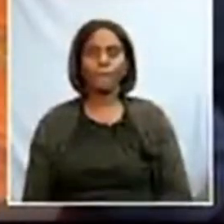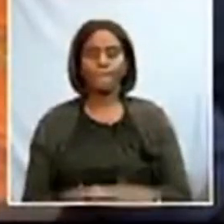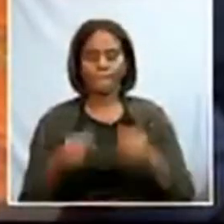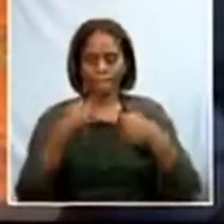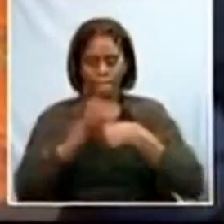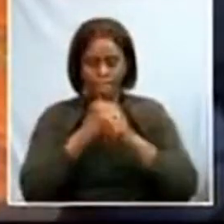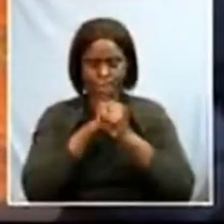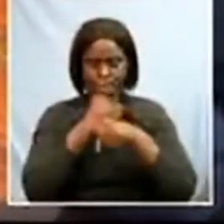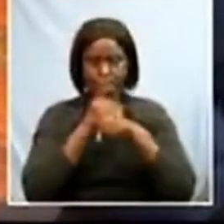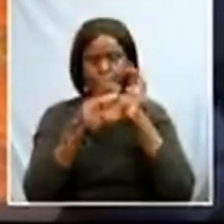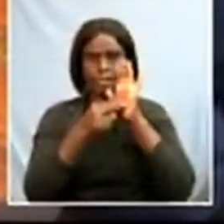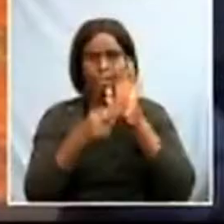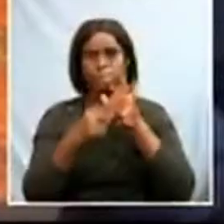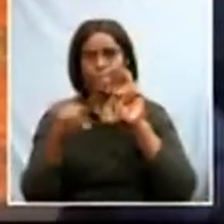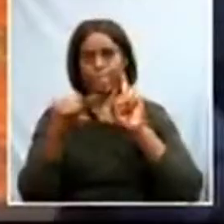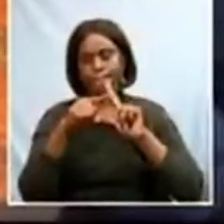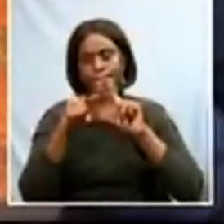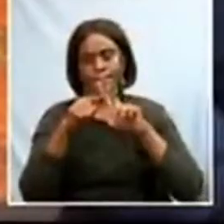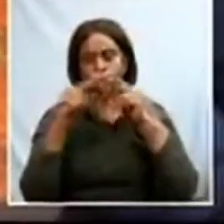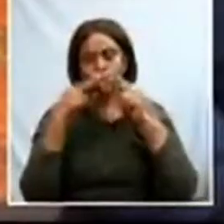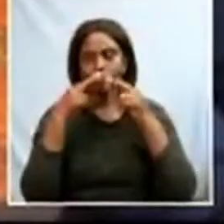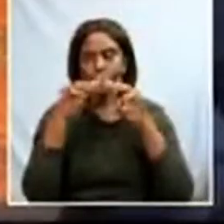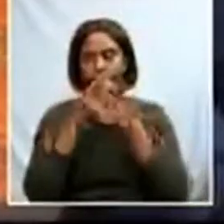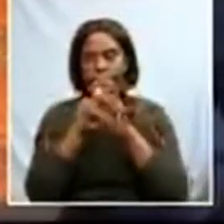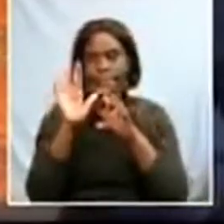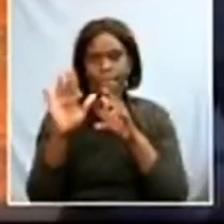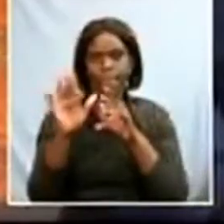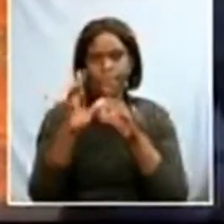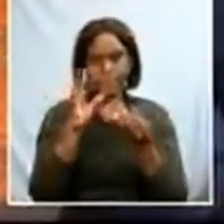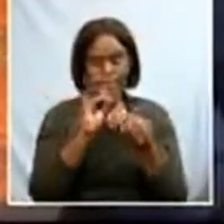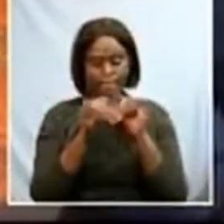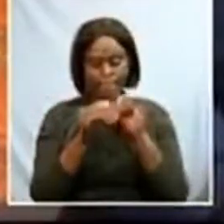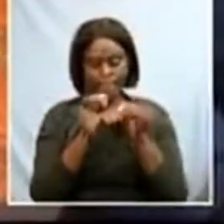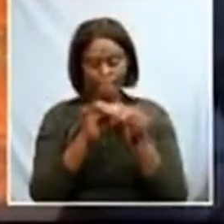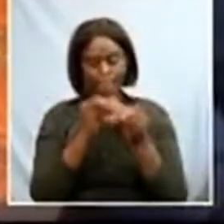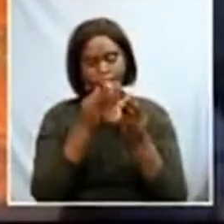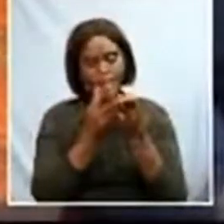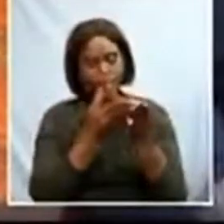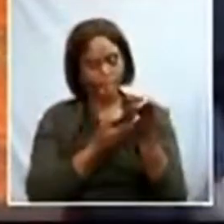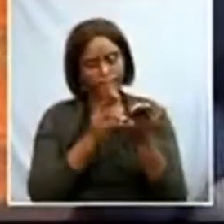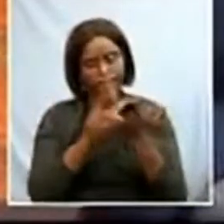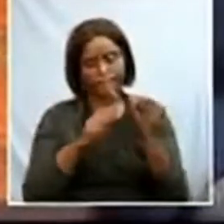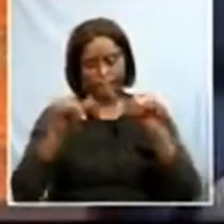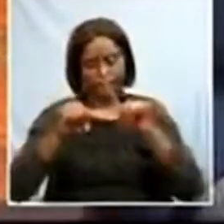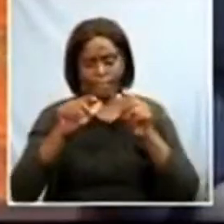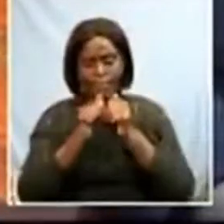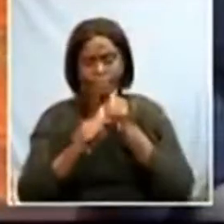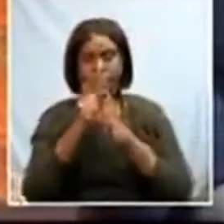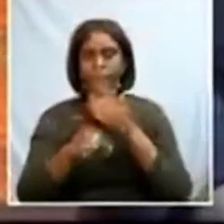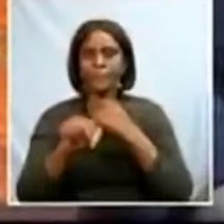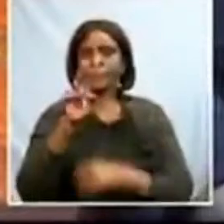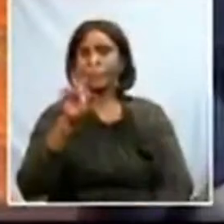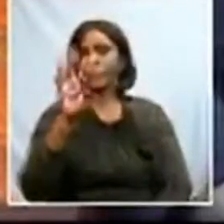produced positive results in that the figure stated by the auditors, which is